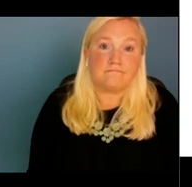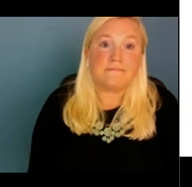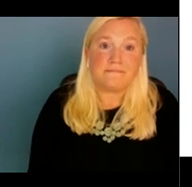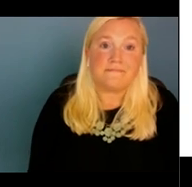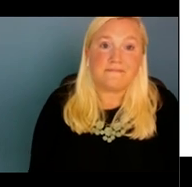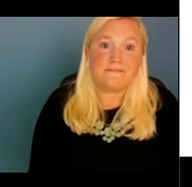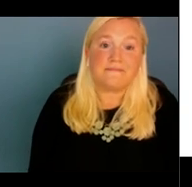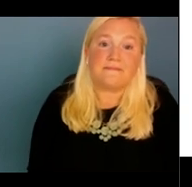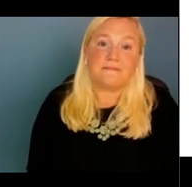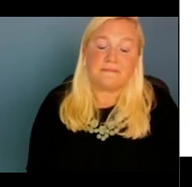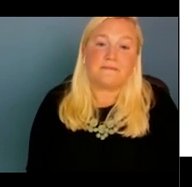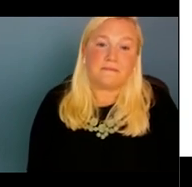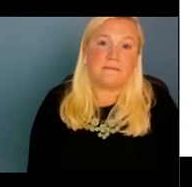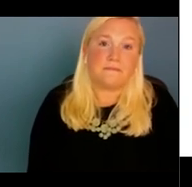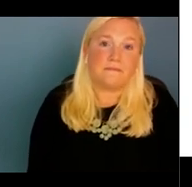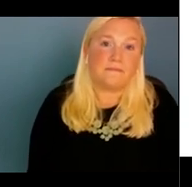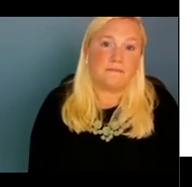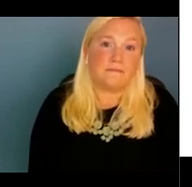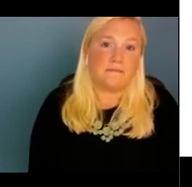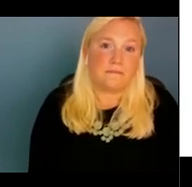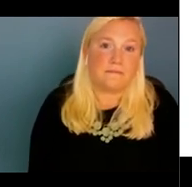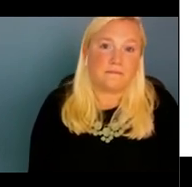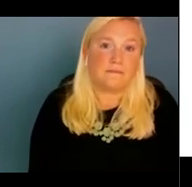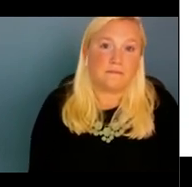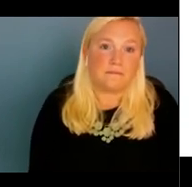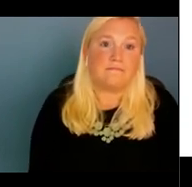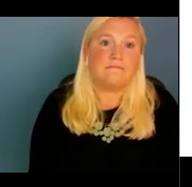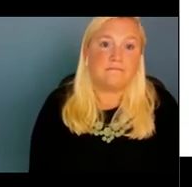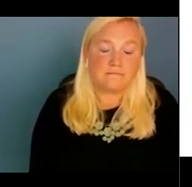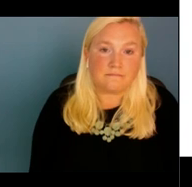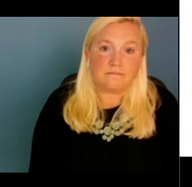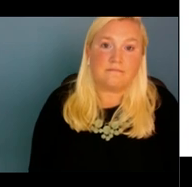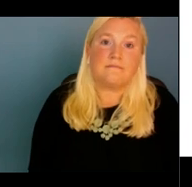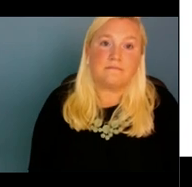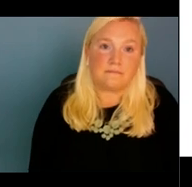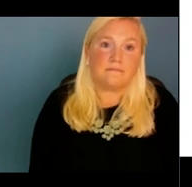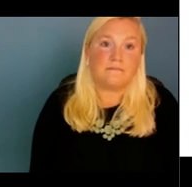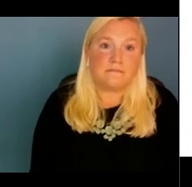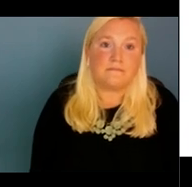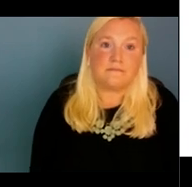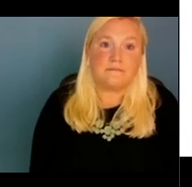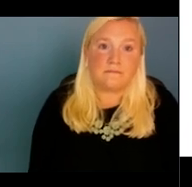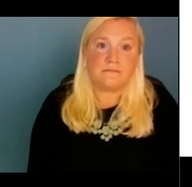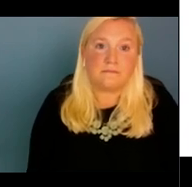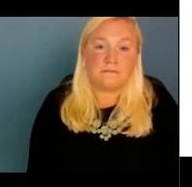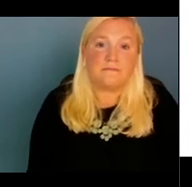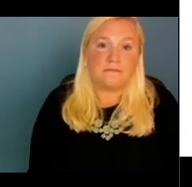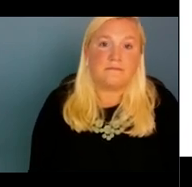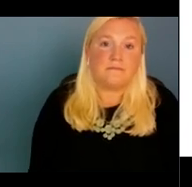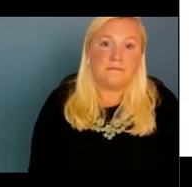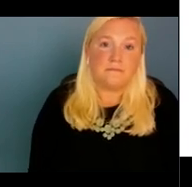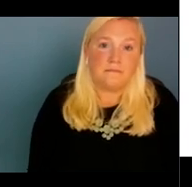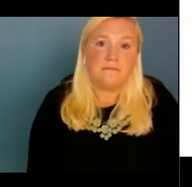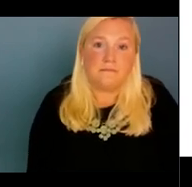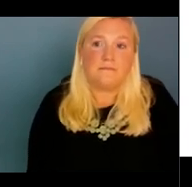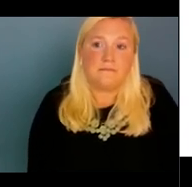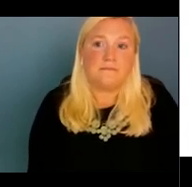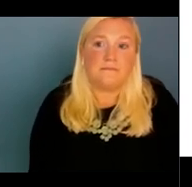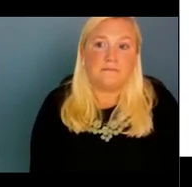different from everybody else's as well because of that personal competence and that personal confidence component, right?